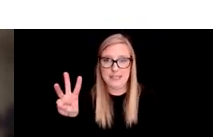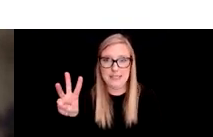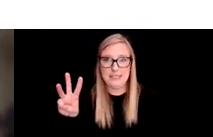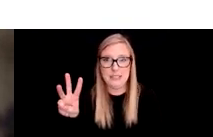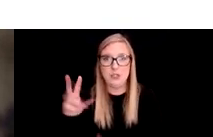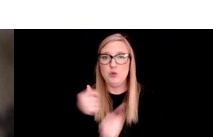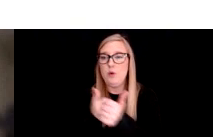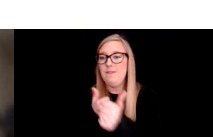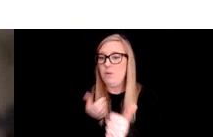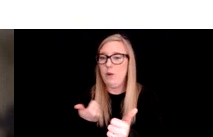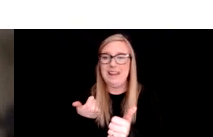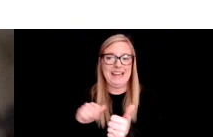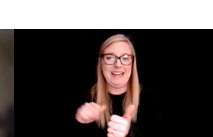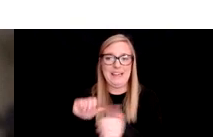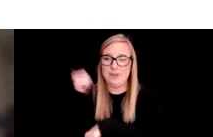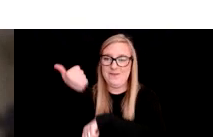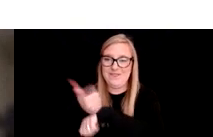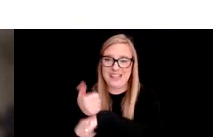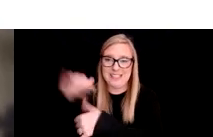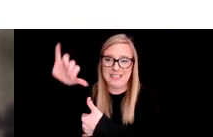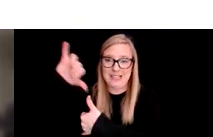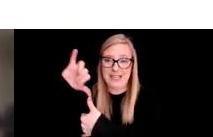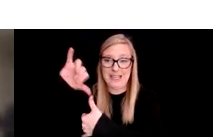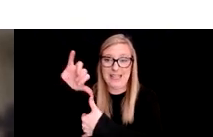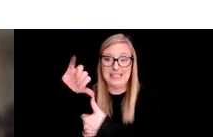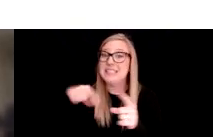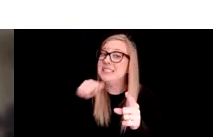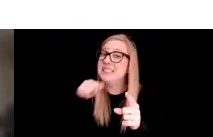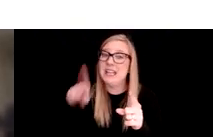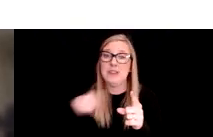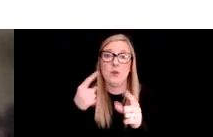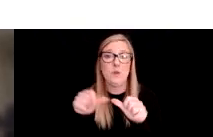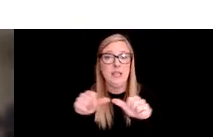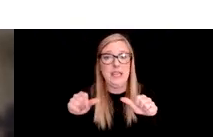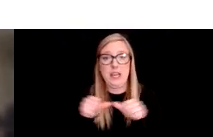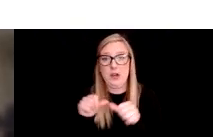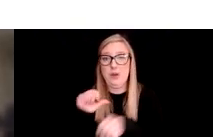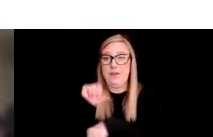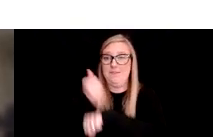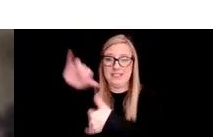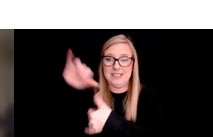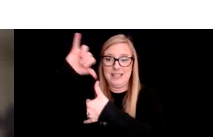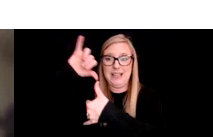was not the only area where fixed height was implemented, but it was definitely